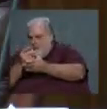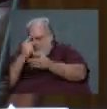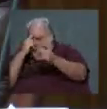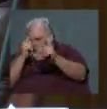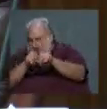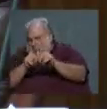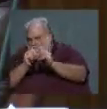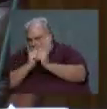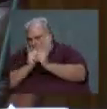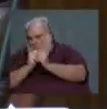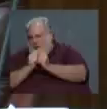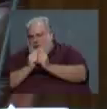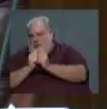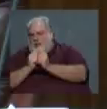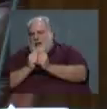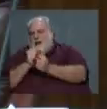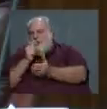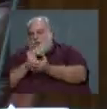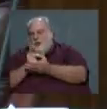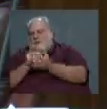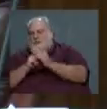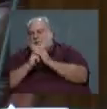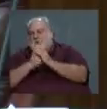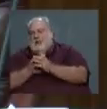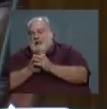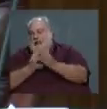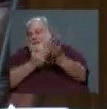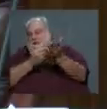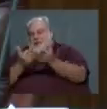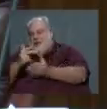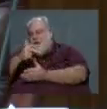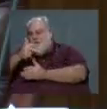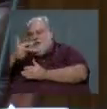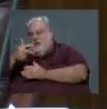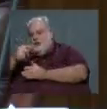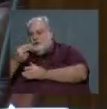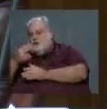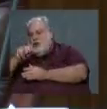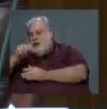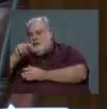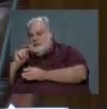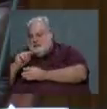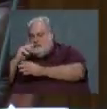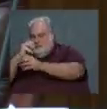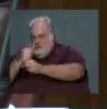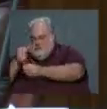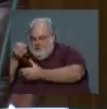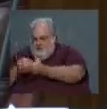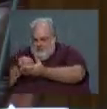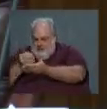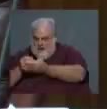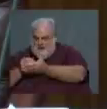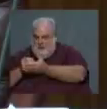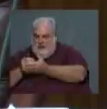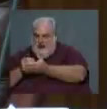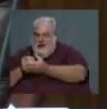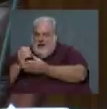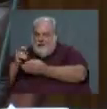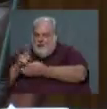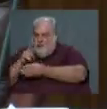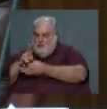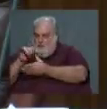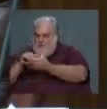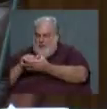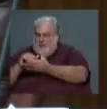agreement in connection therewith, to authorize the execution and delivery of a third supplemental trust indenture securing the bonds, to authorize the execution and delivery of a